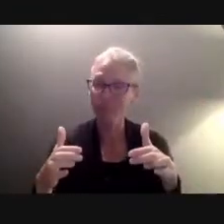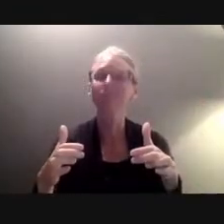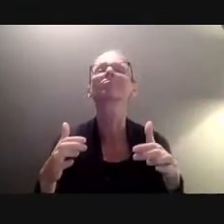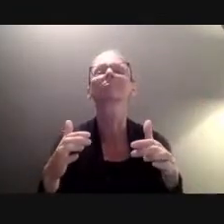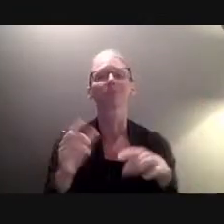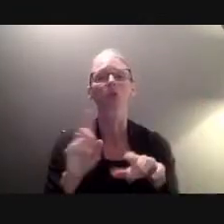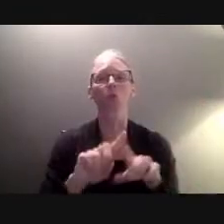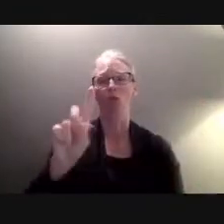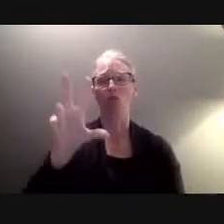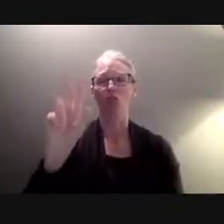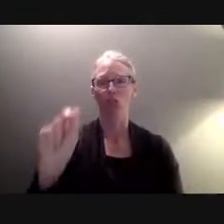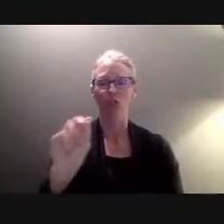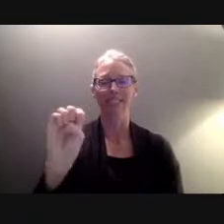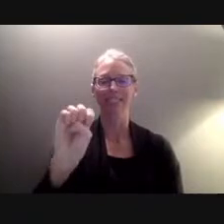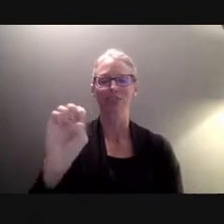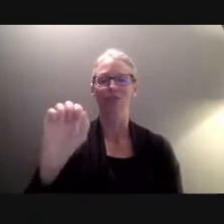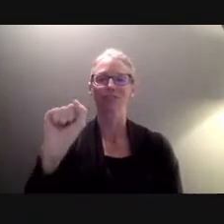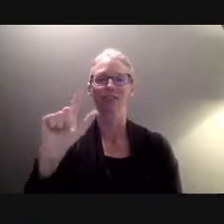will see everyone back then.